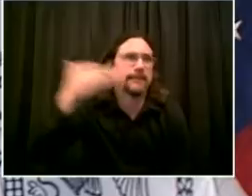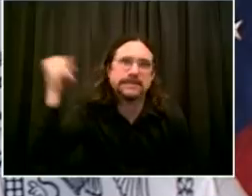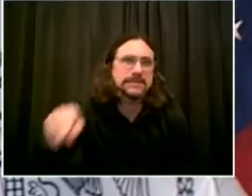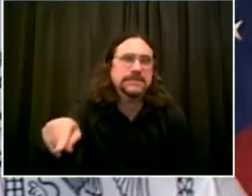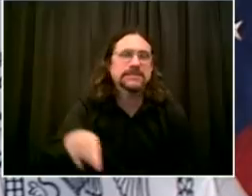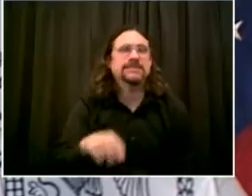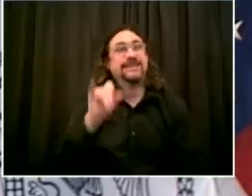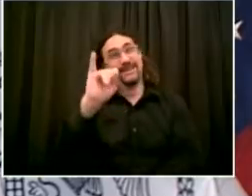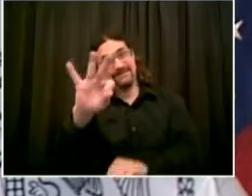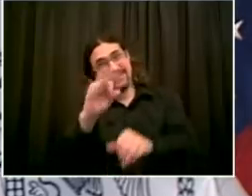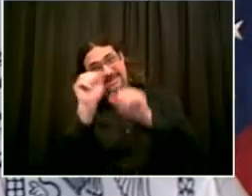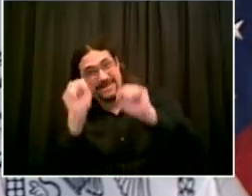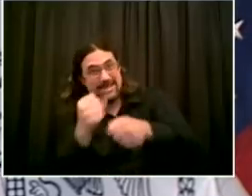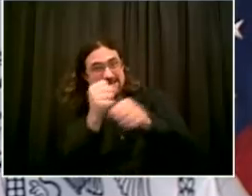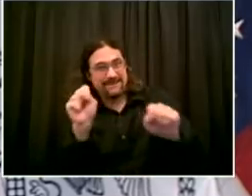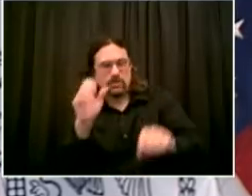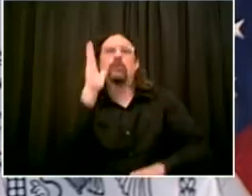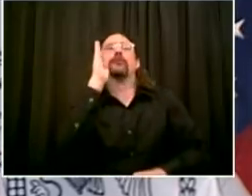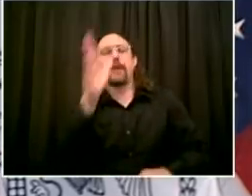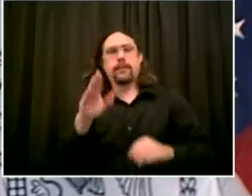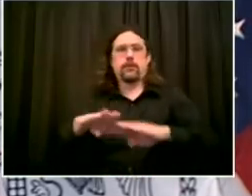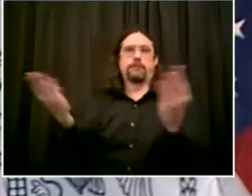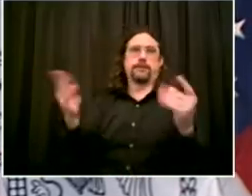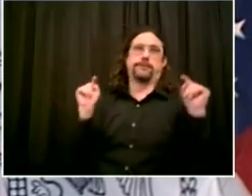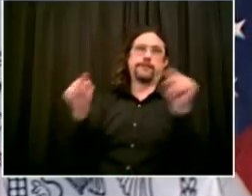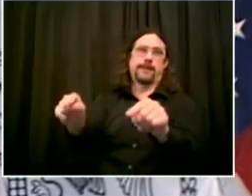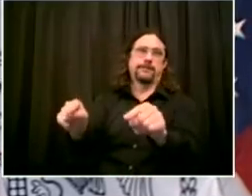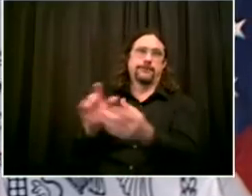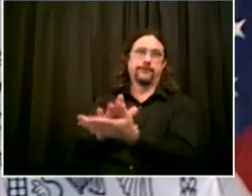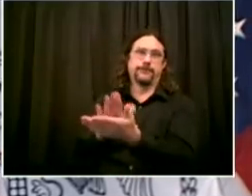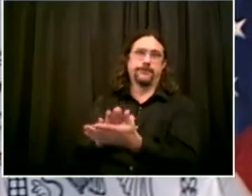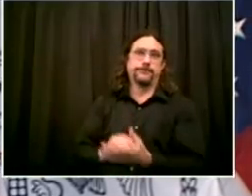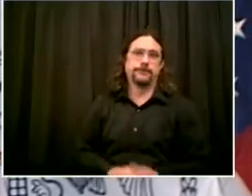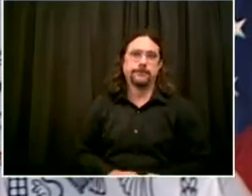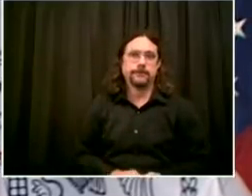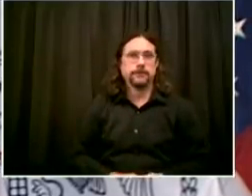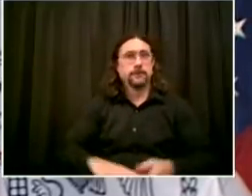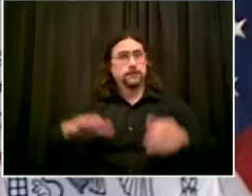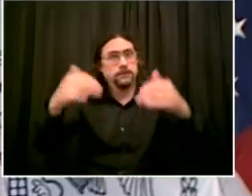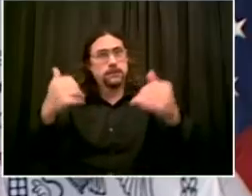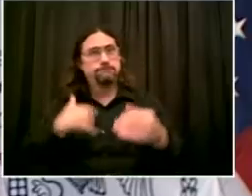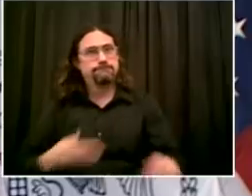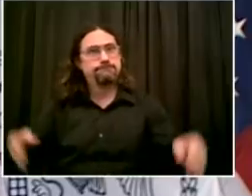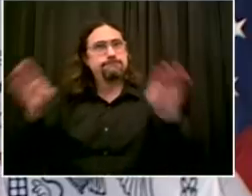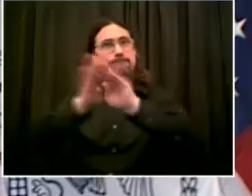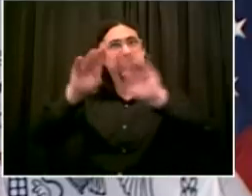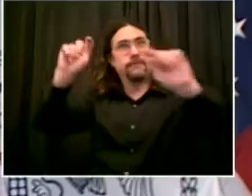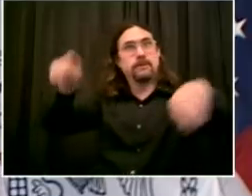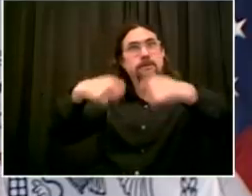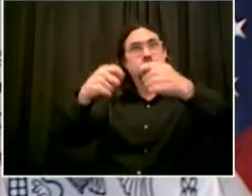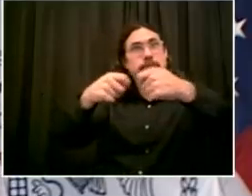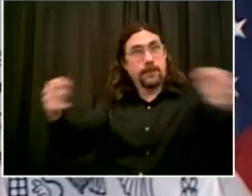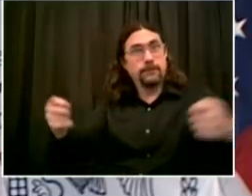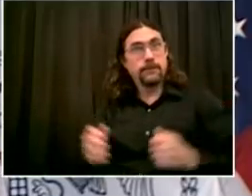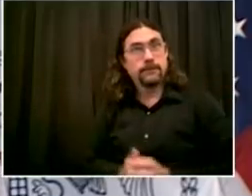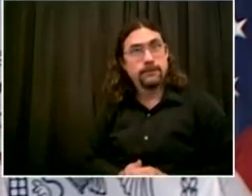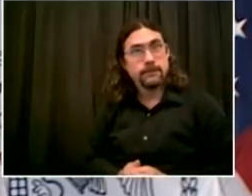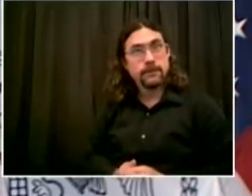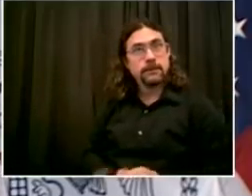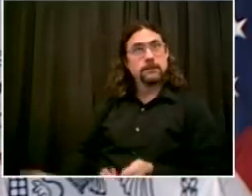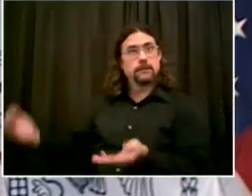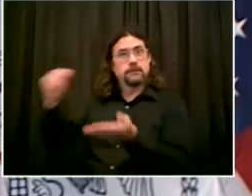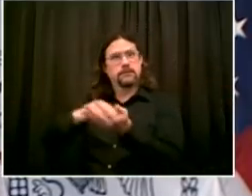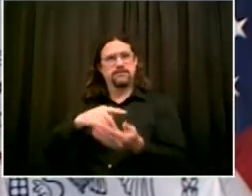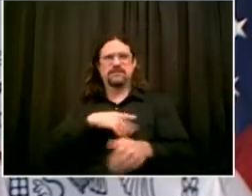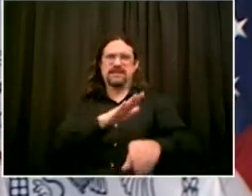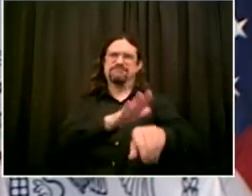and it will not have too much impact, but we are getting ready no matter what. Most important thing, be there for each other. New Yorkers are so good